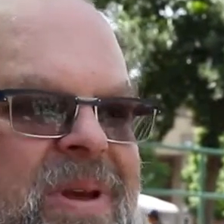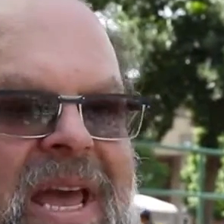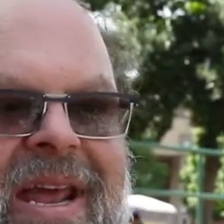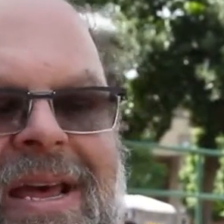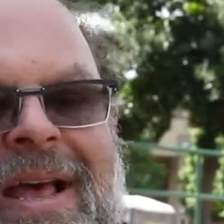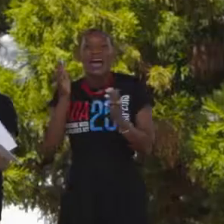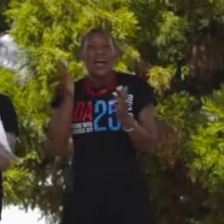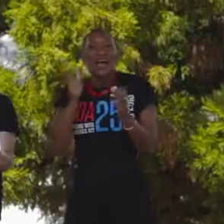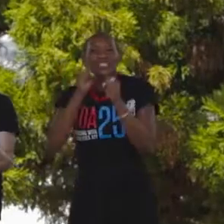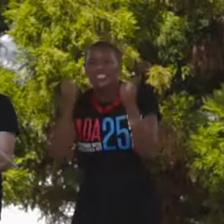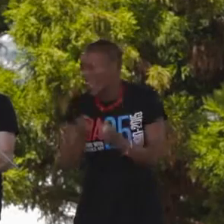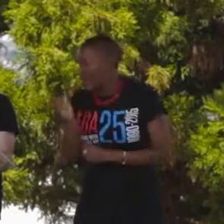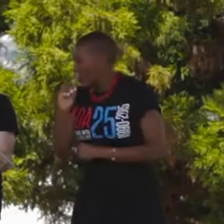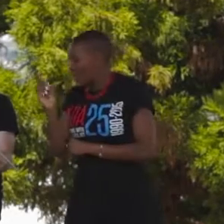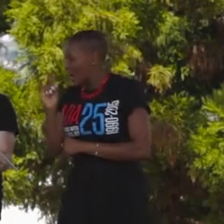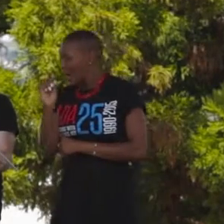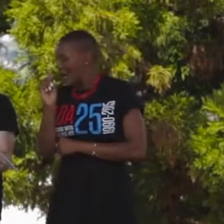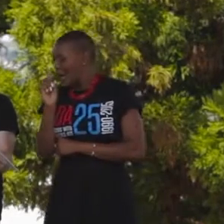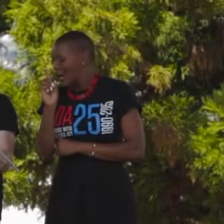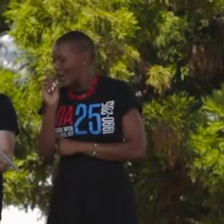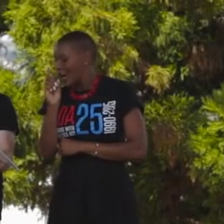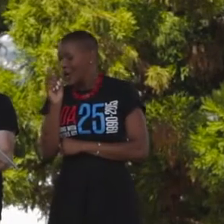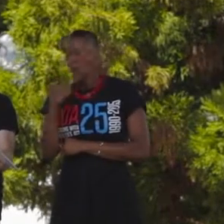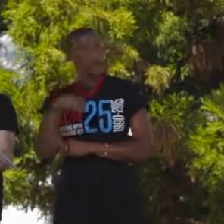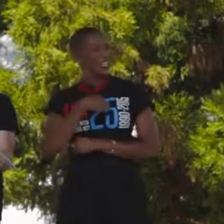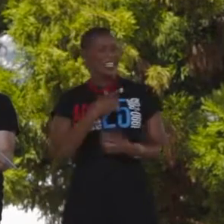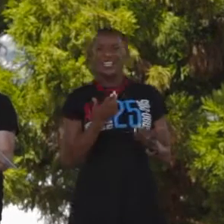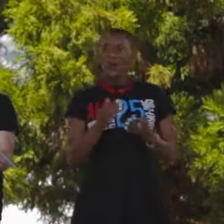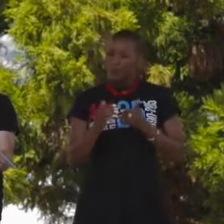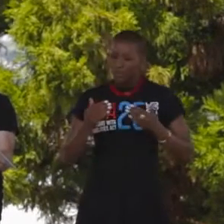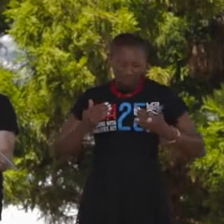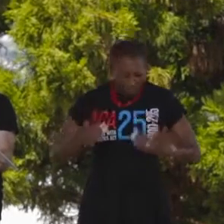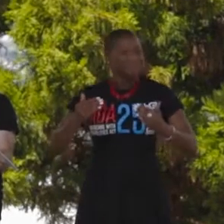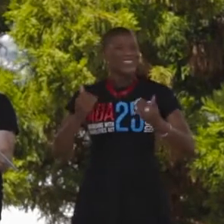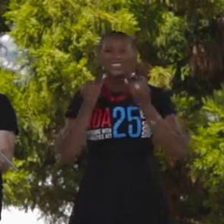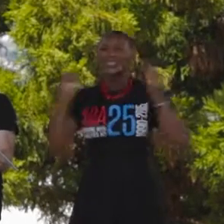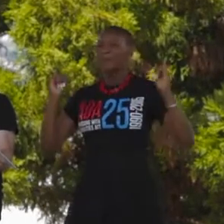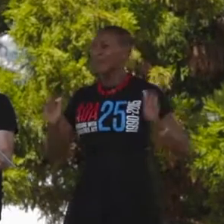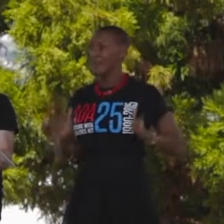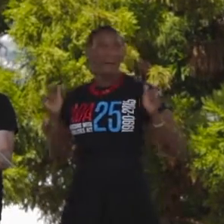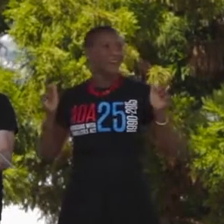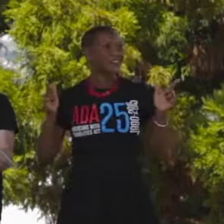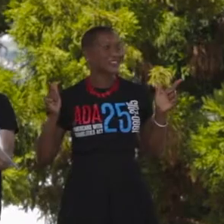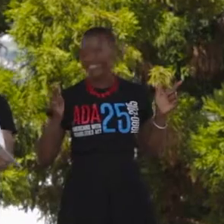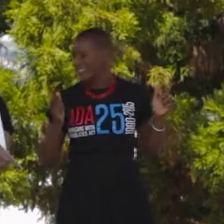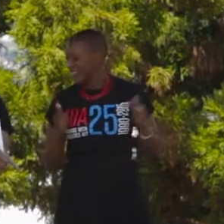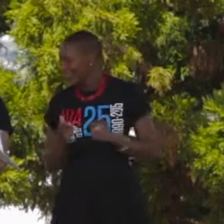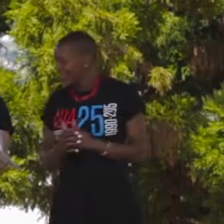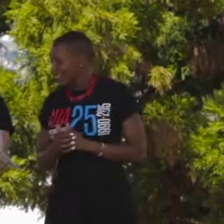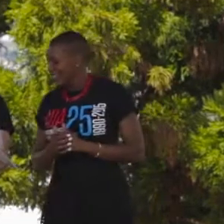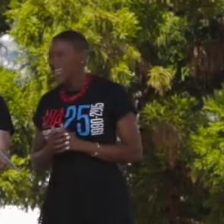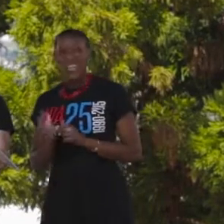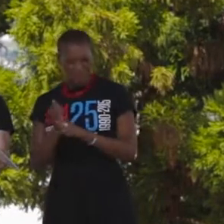this is just the beginning. In this society, we would lead our own independent